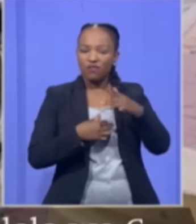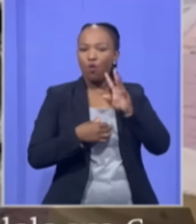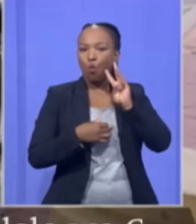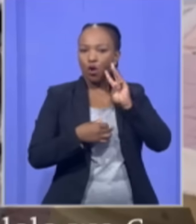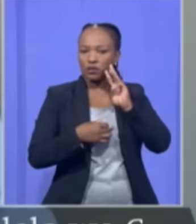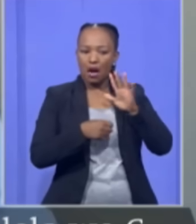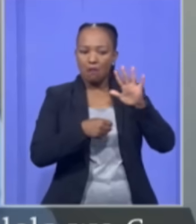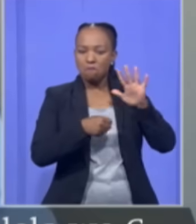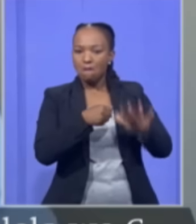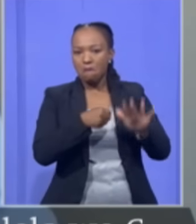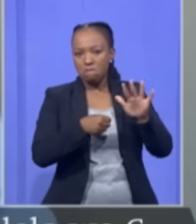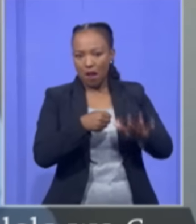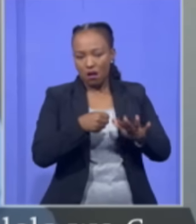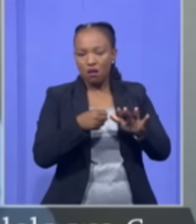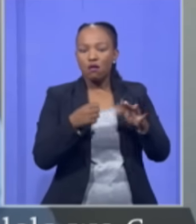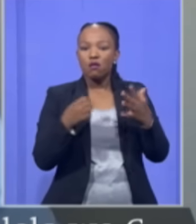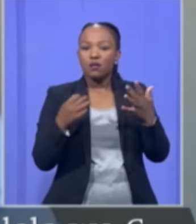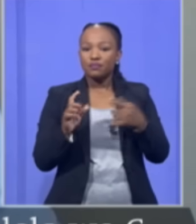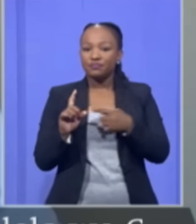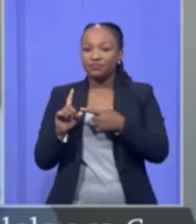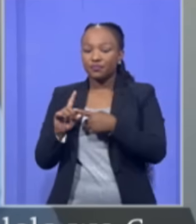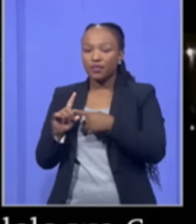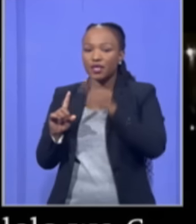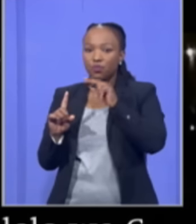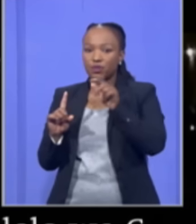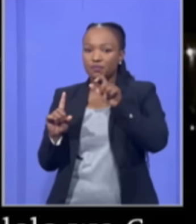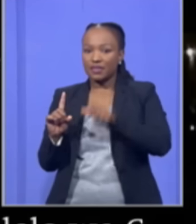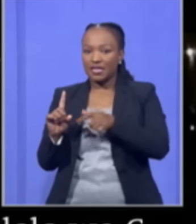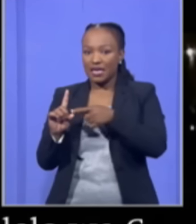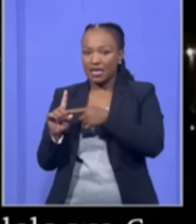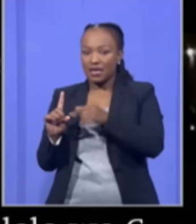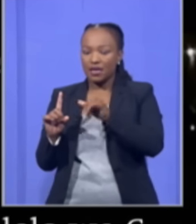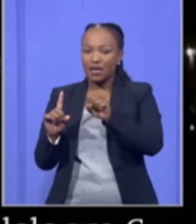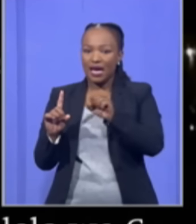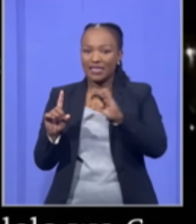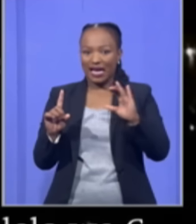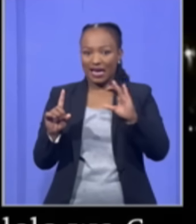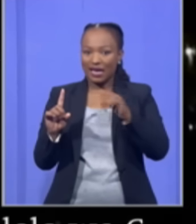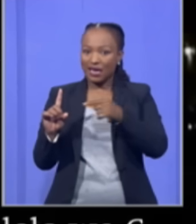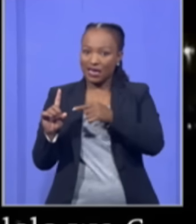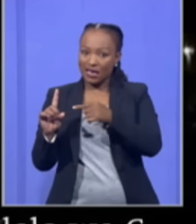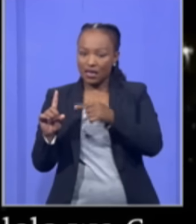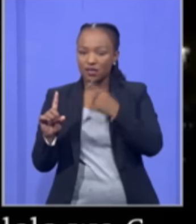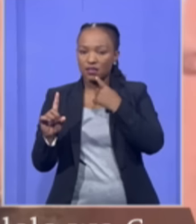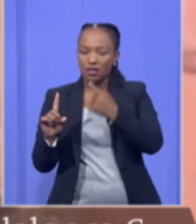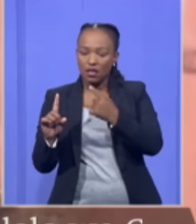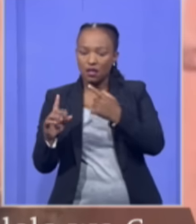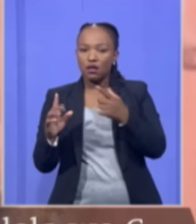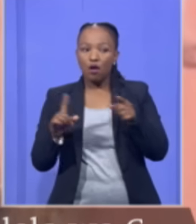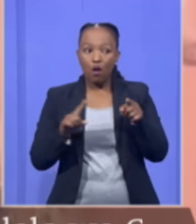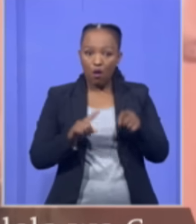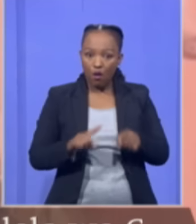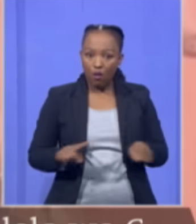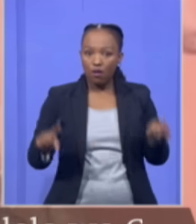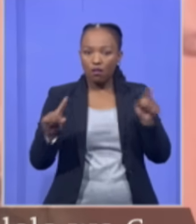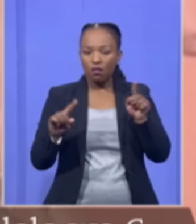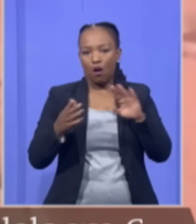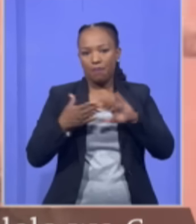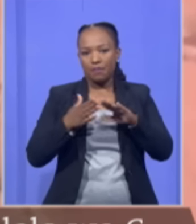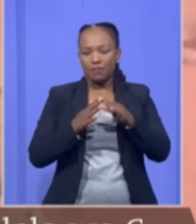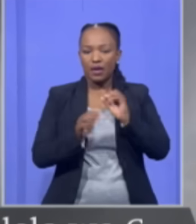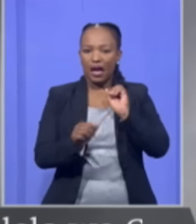City Power Isaac Mangena o re nakong ena baahi bohle le ditshebeletso tsa bohlokwa di tlilo ameha mokgahlelong